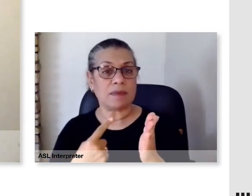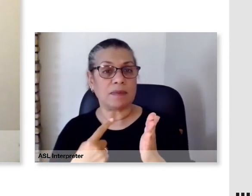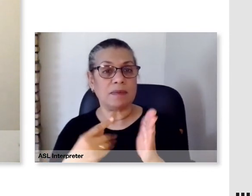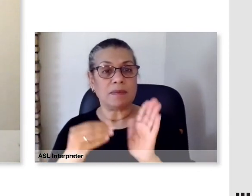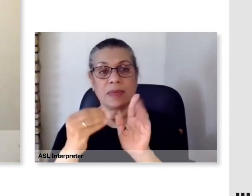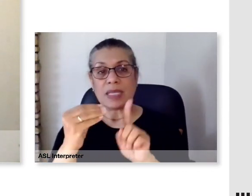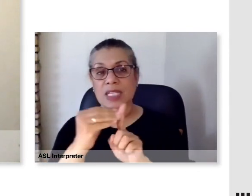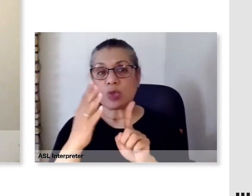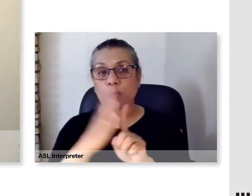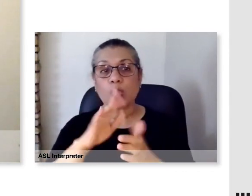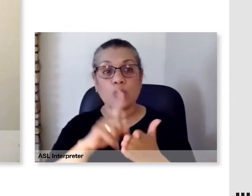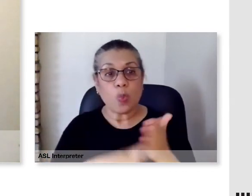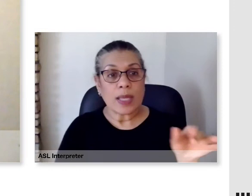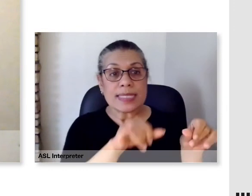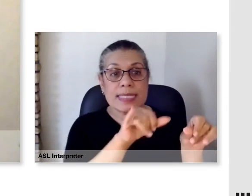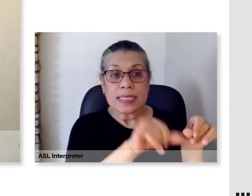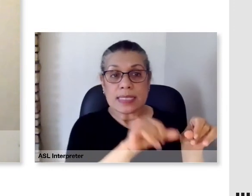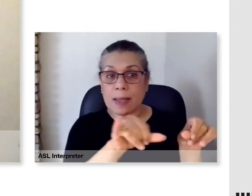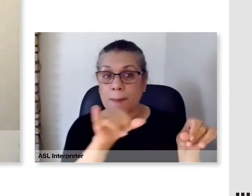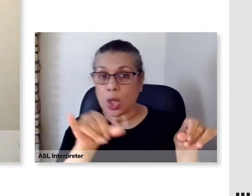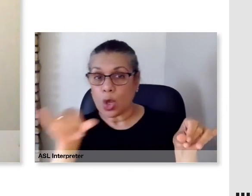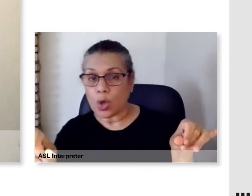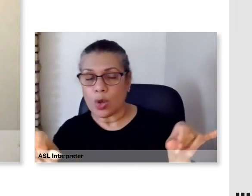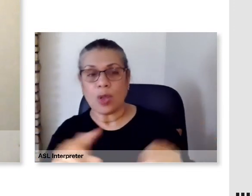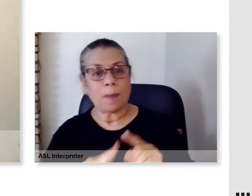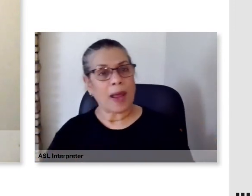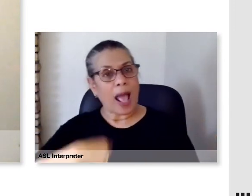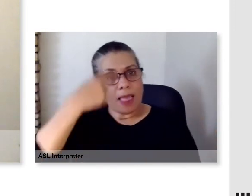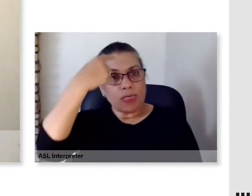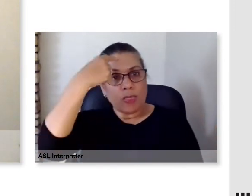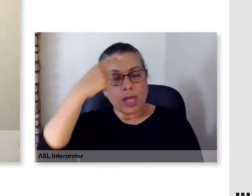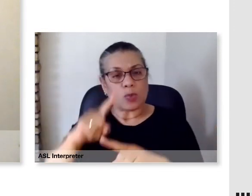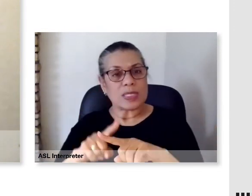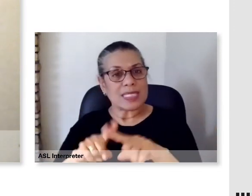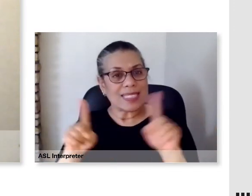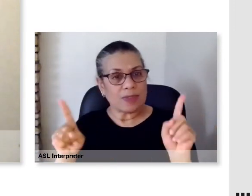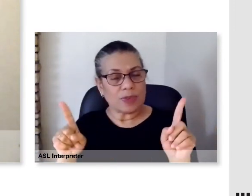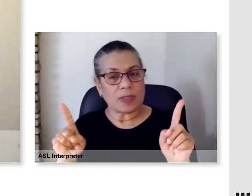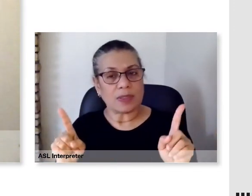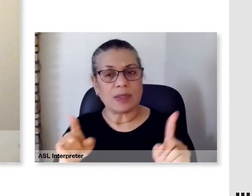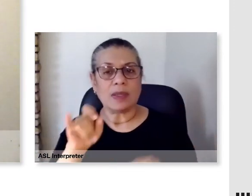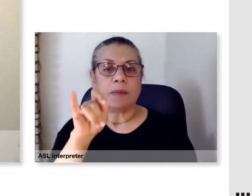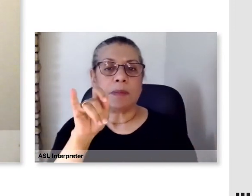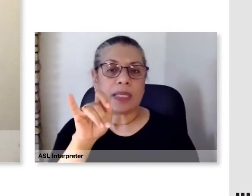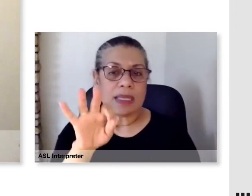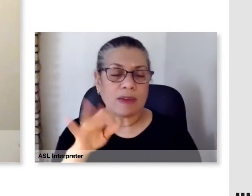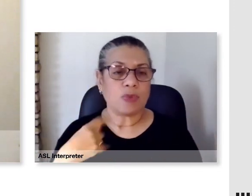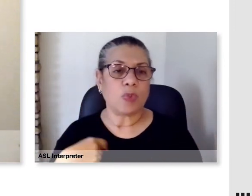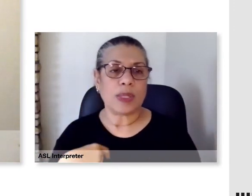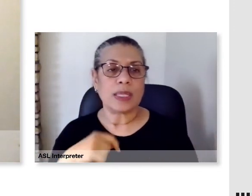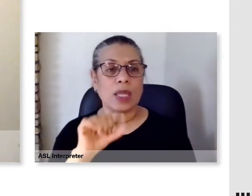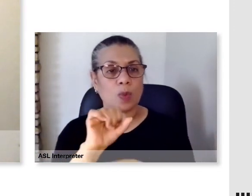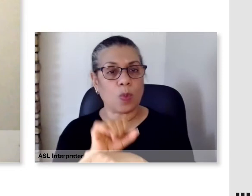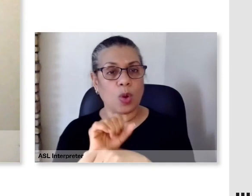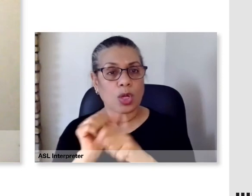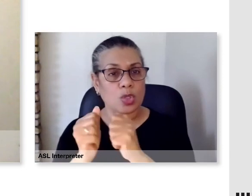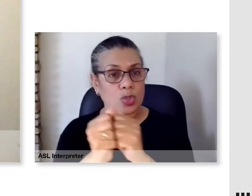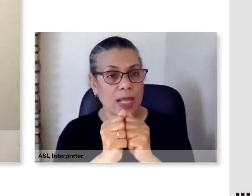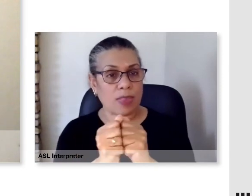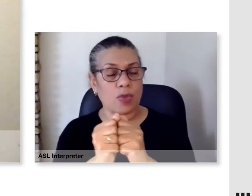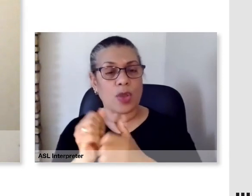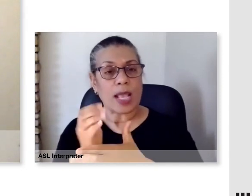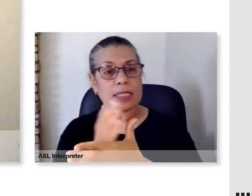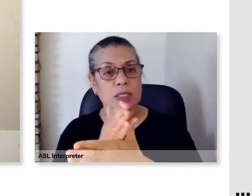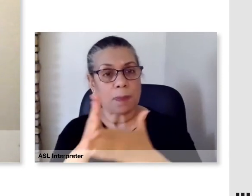across situations that we think of as very different. And I think if that's done in partnership with a conversation that recognizes the differences